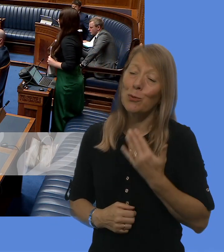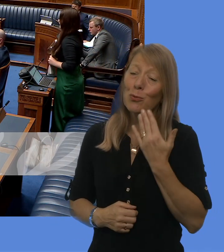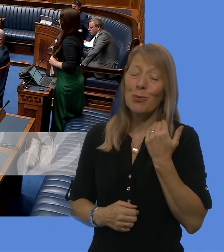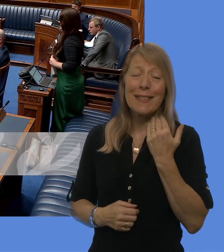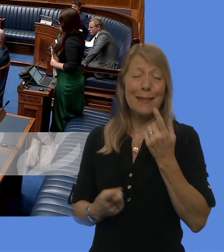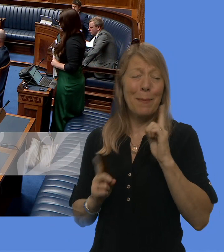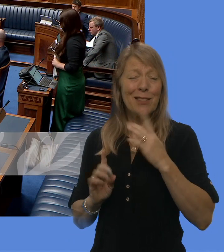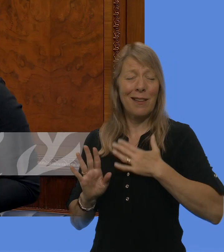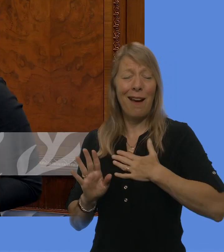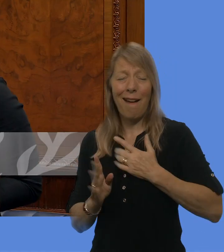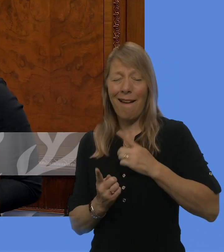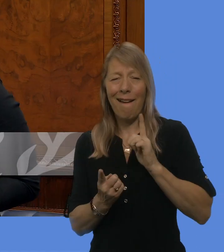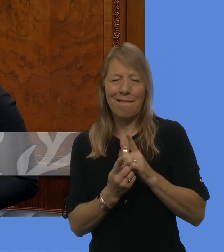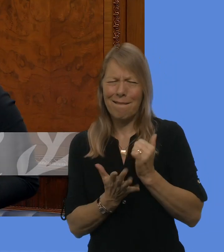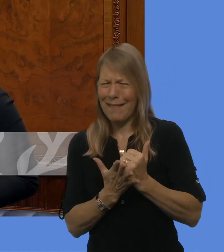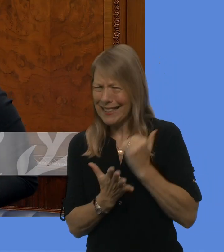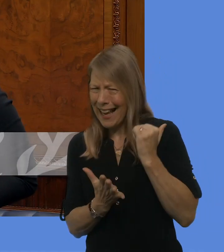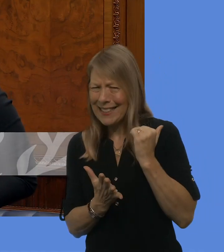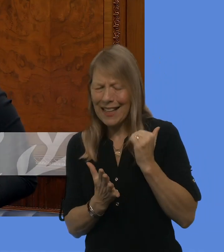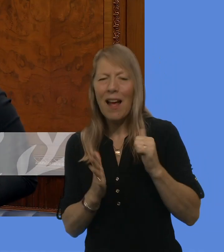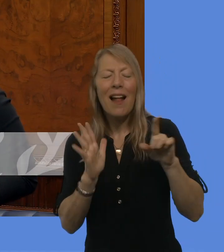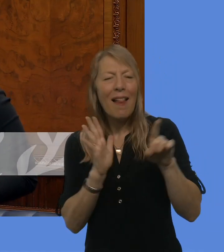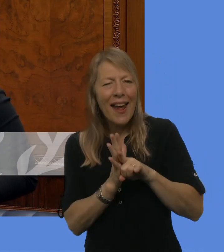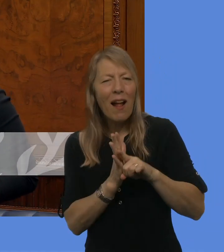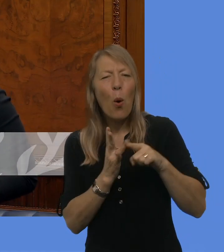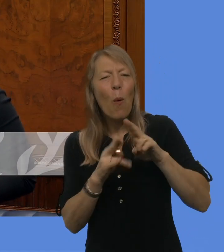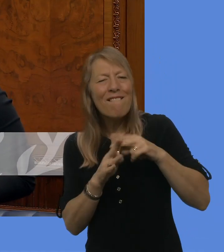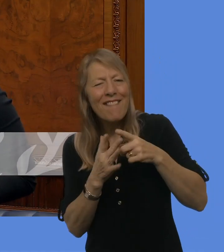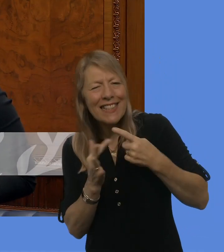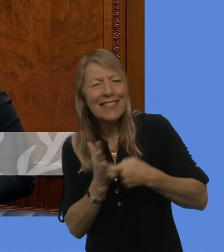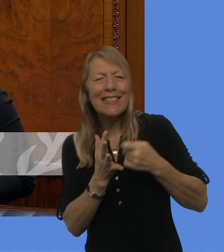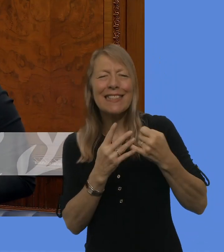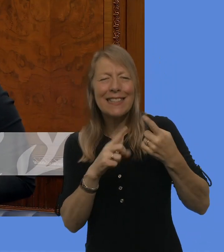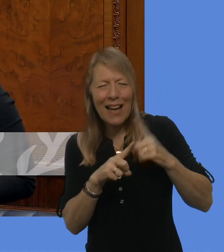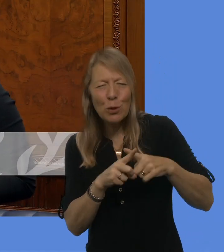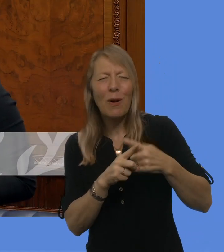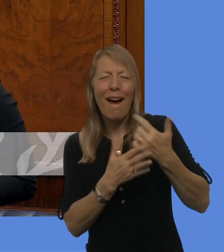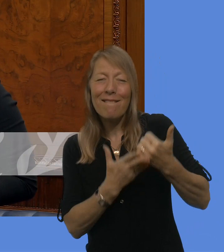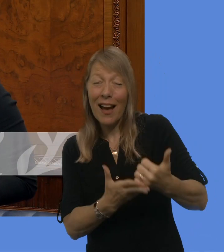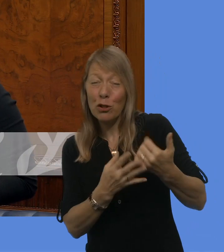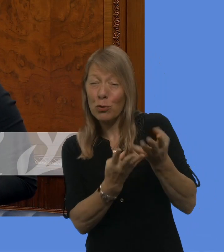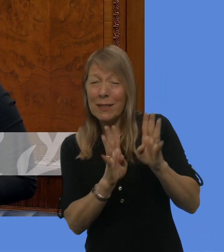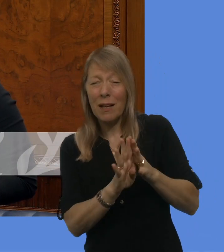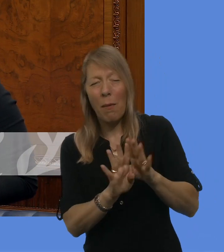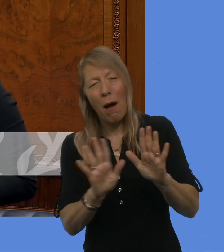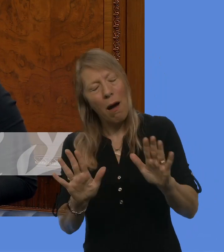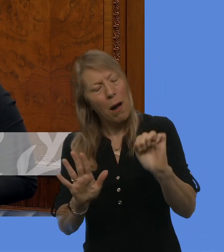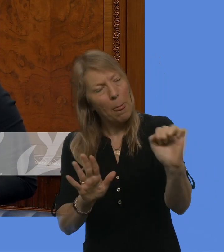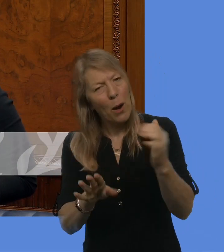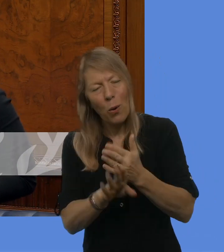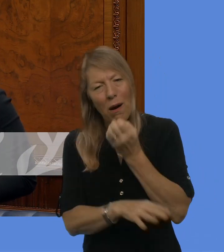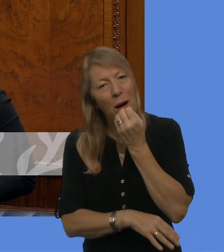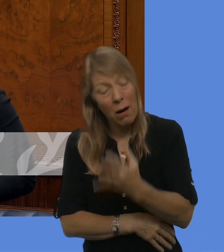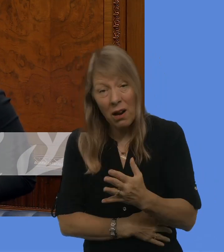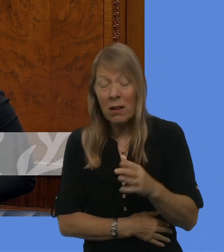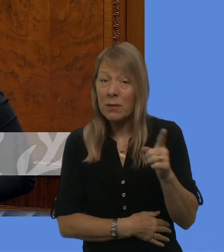legal advisory team who do incredible work supporting rape victims in Northern Ireland, and they have said that there is no mandatory